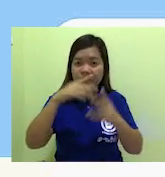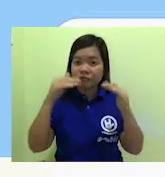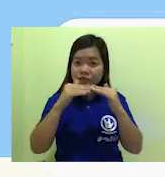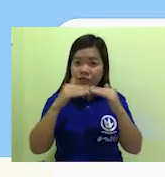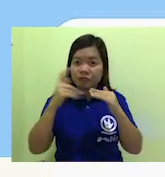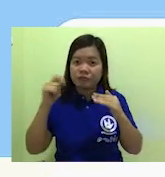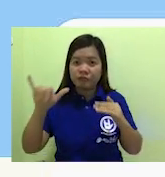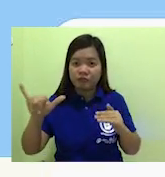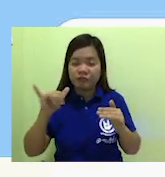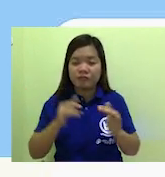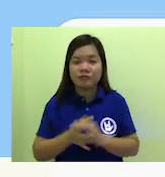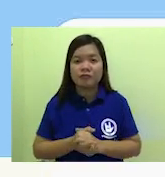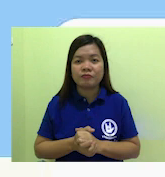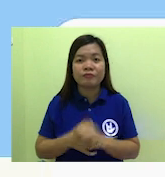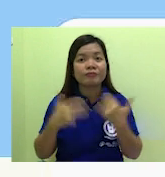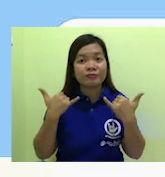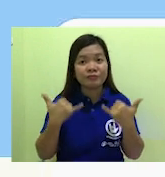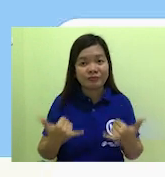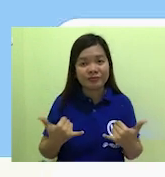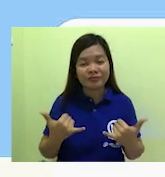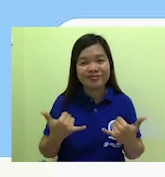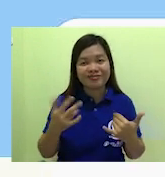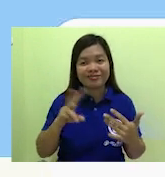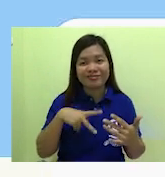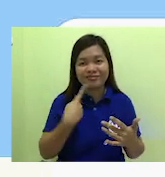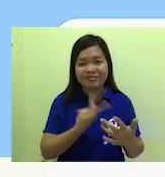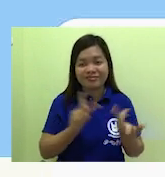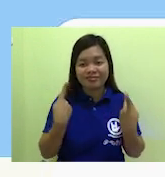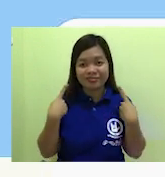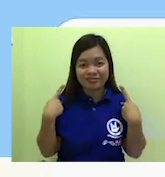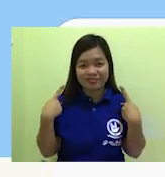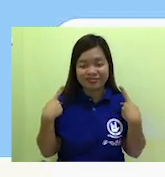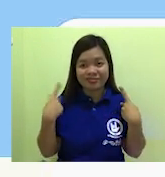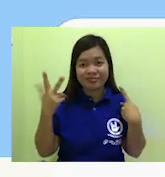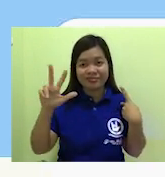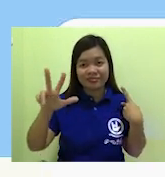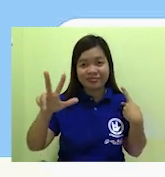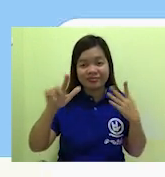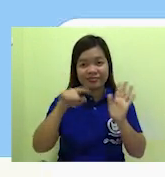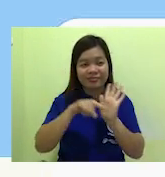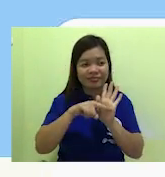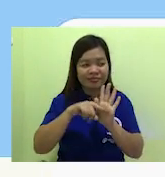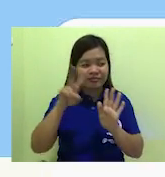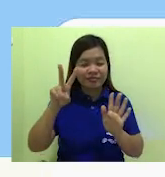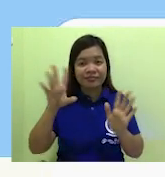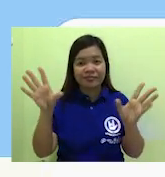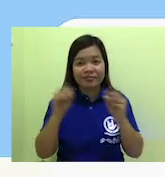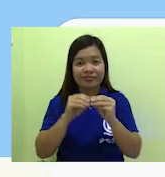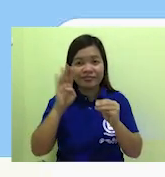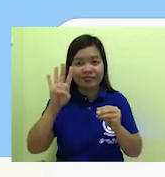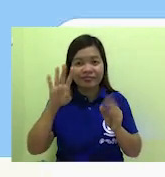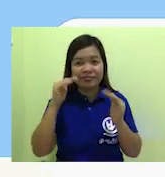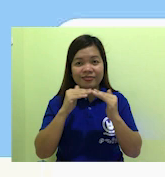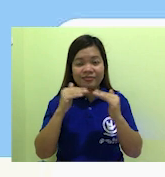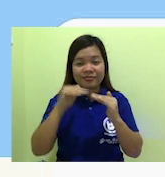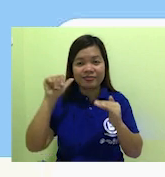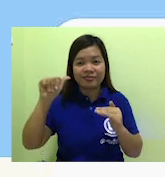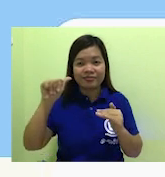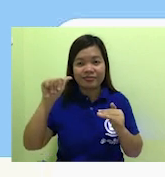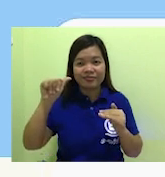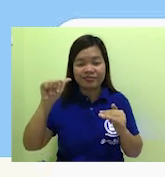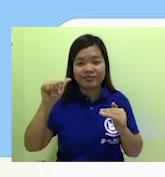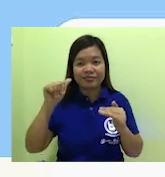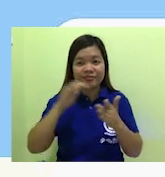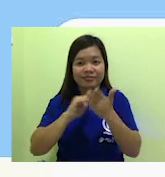of equality. Now, we have 3 minus 2 plus B equals